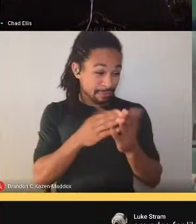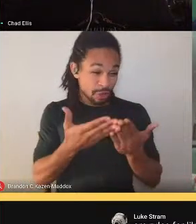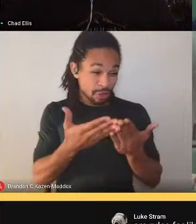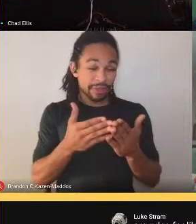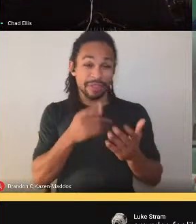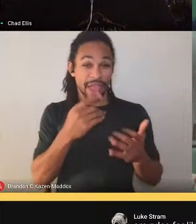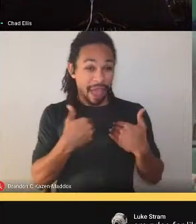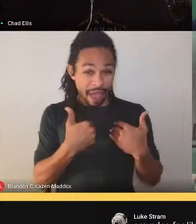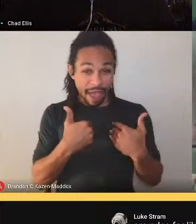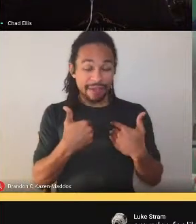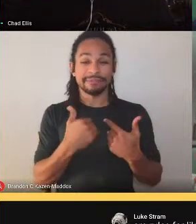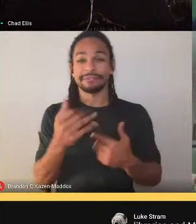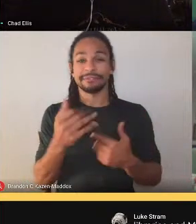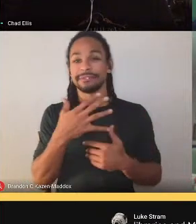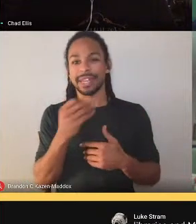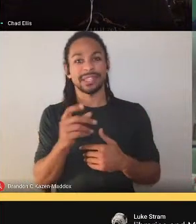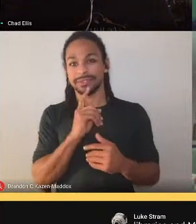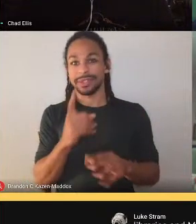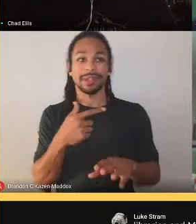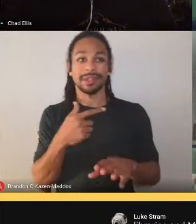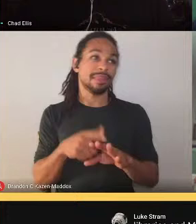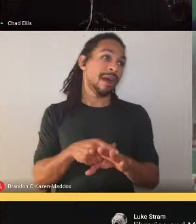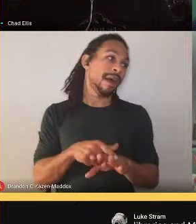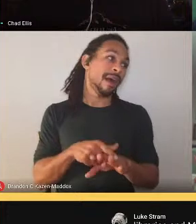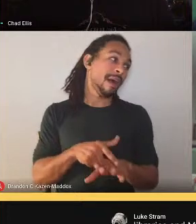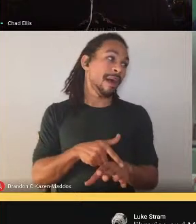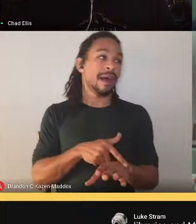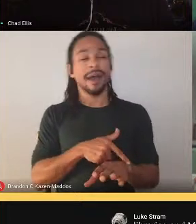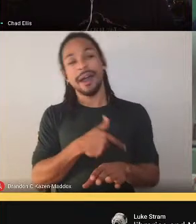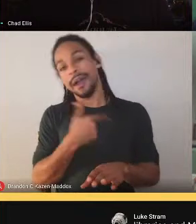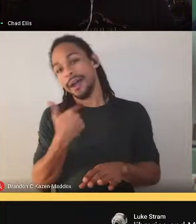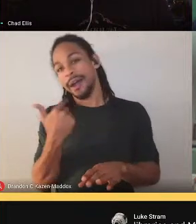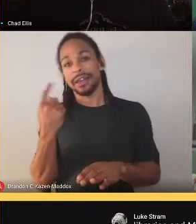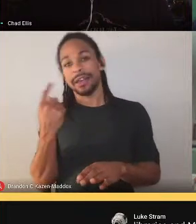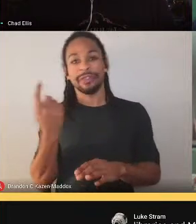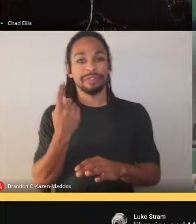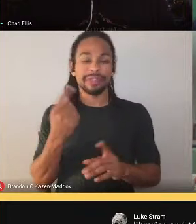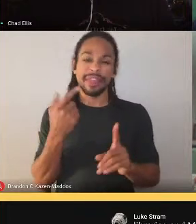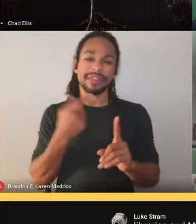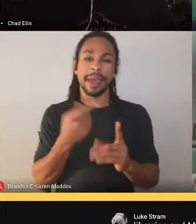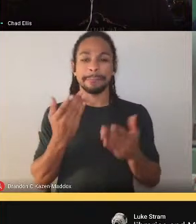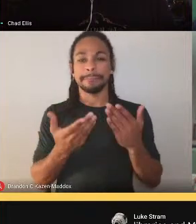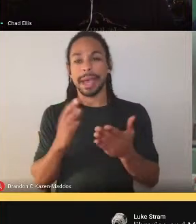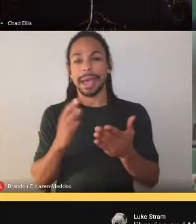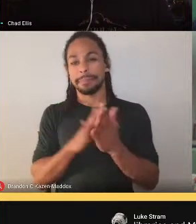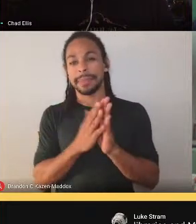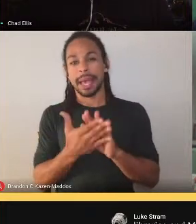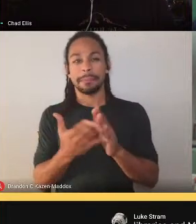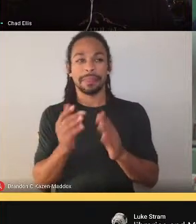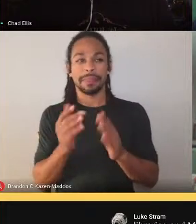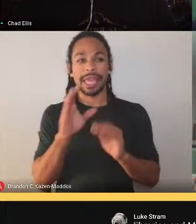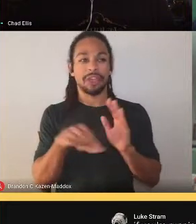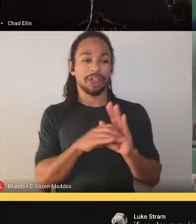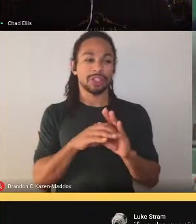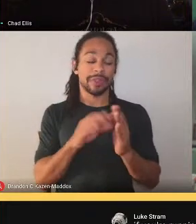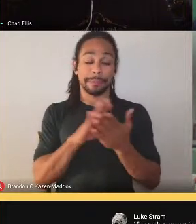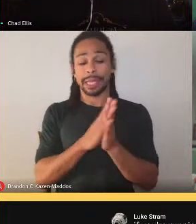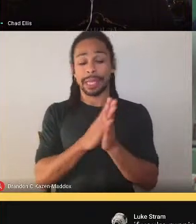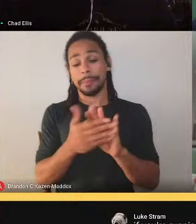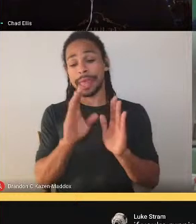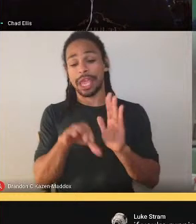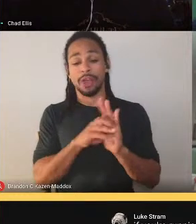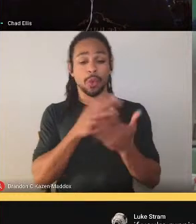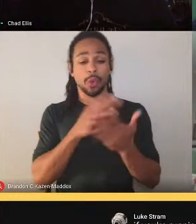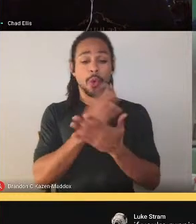long thing that may be the character over, you know, many, many game sessions, but that's not really appropriate to my game.